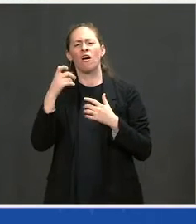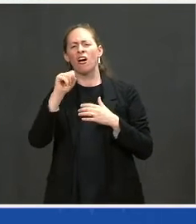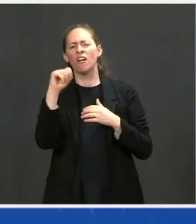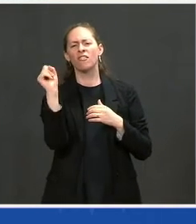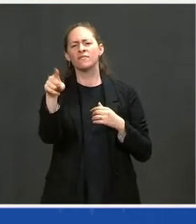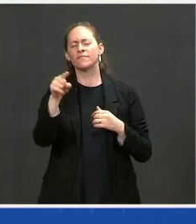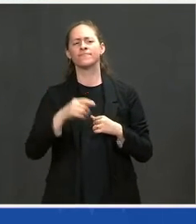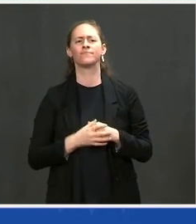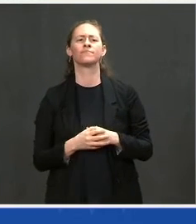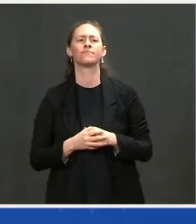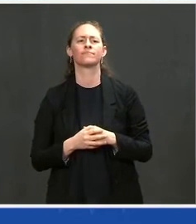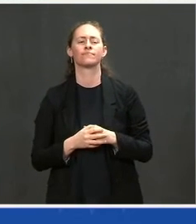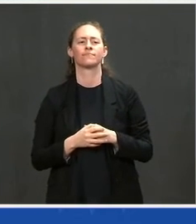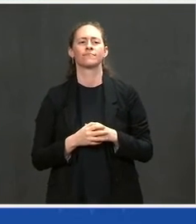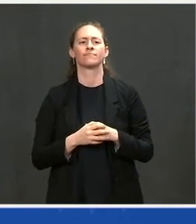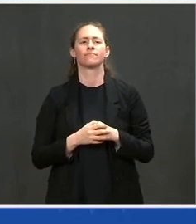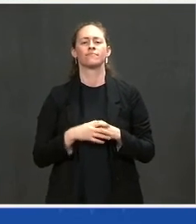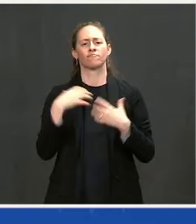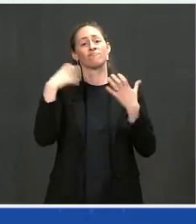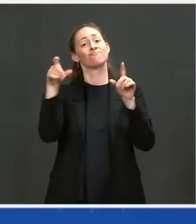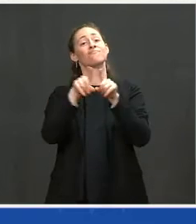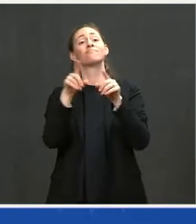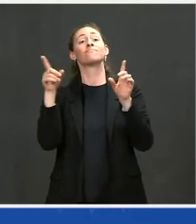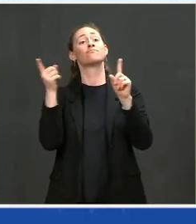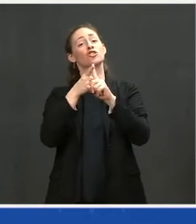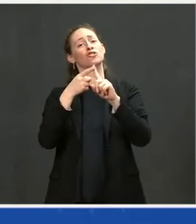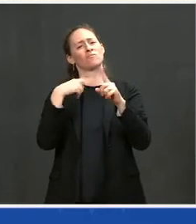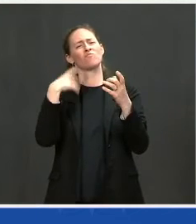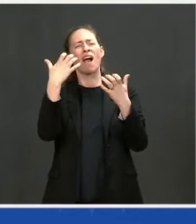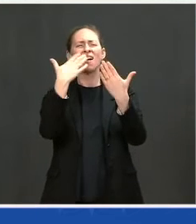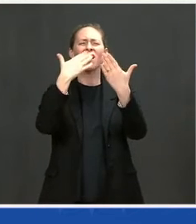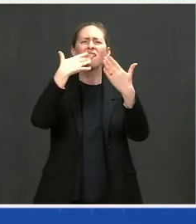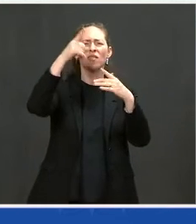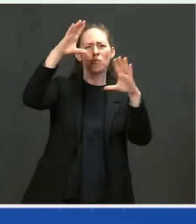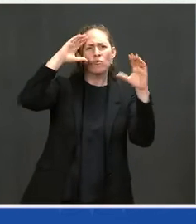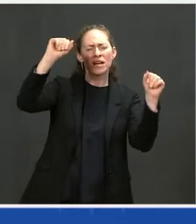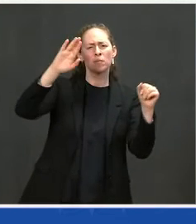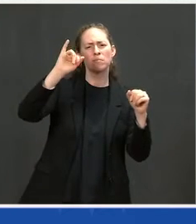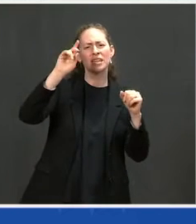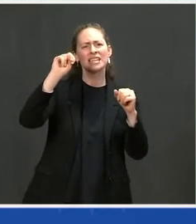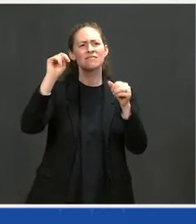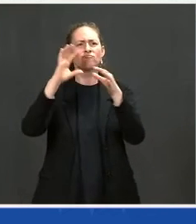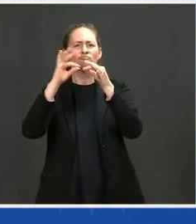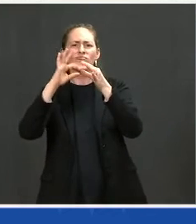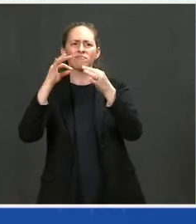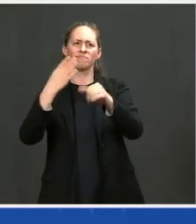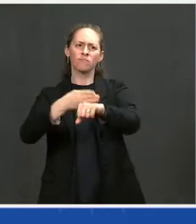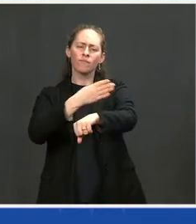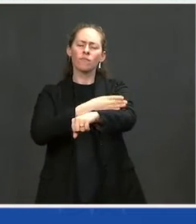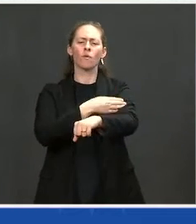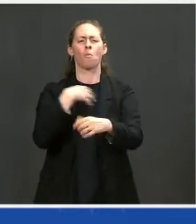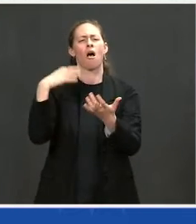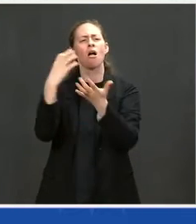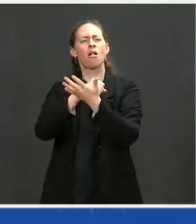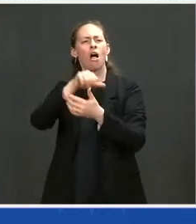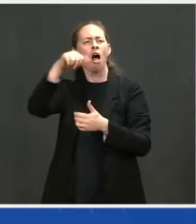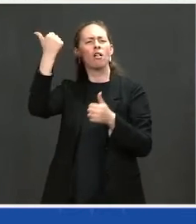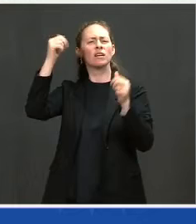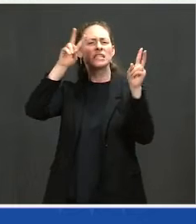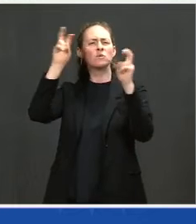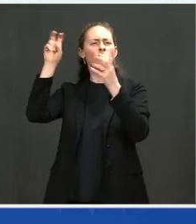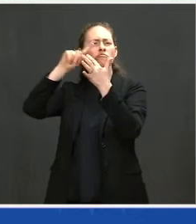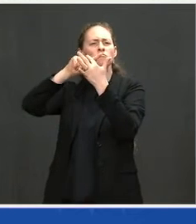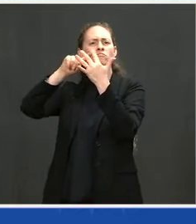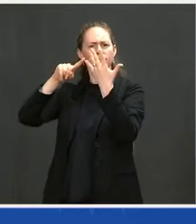Thank you, Mr. President. You mentioned your progress on COVID-19. I'd like to ask you about some of the other issues facing your presidency. One of the